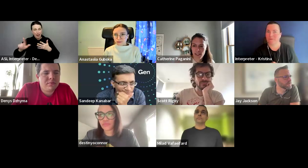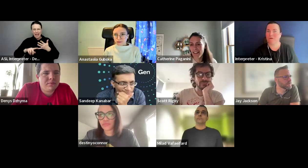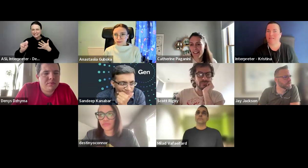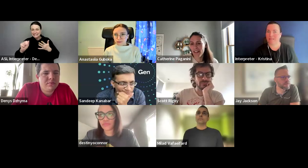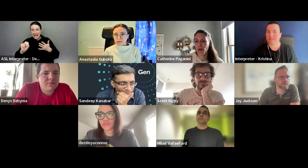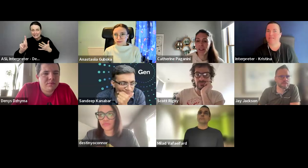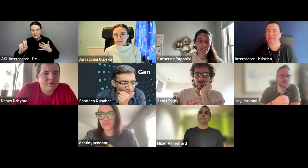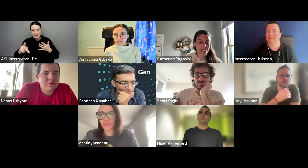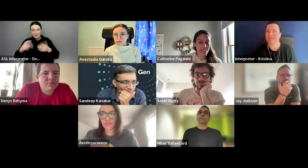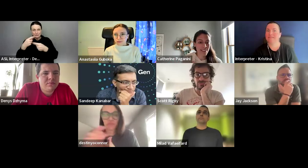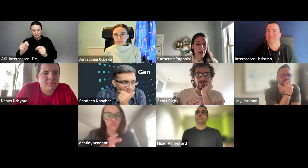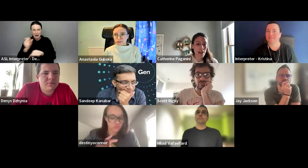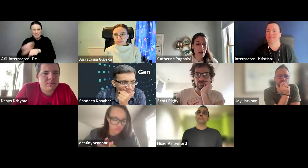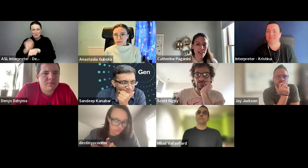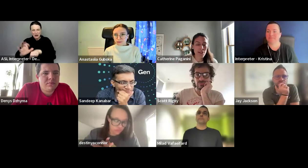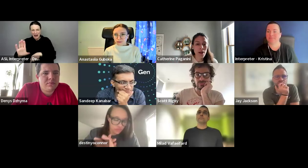visa.